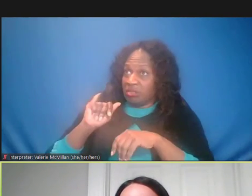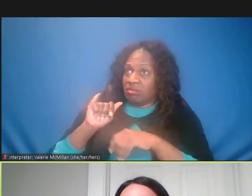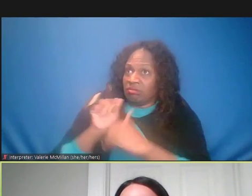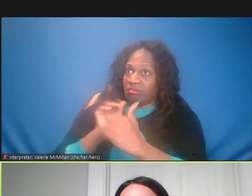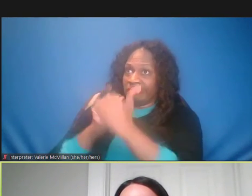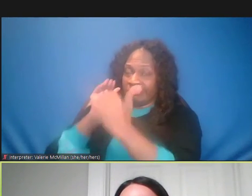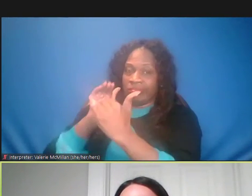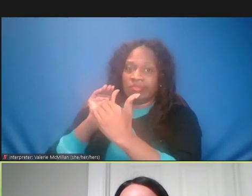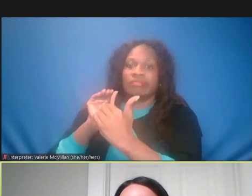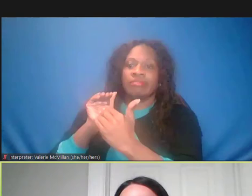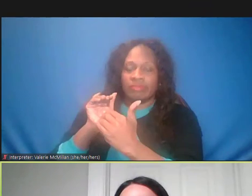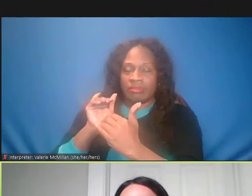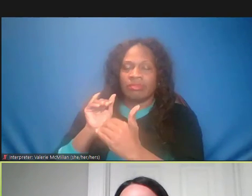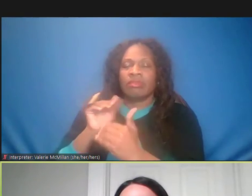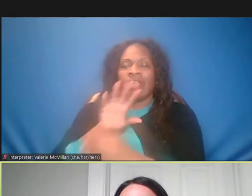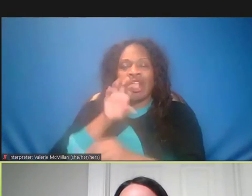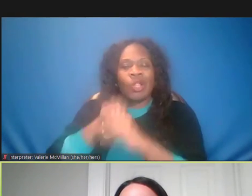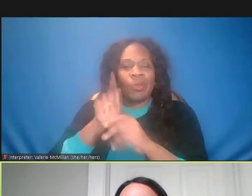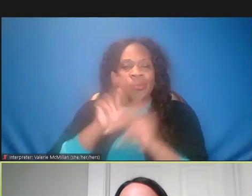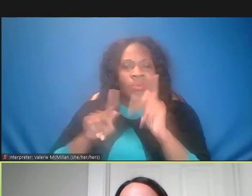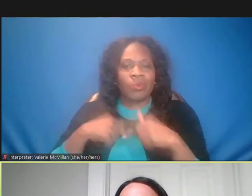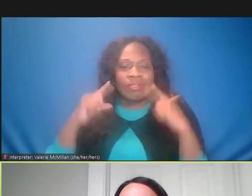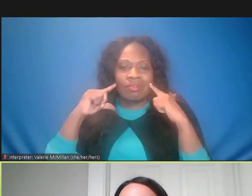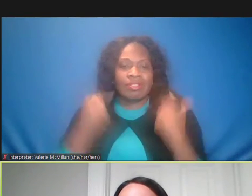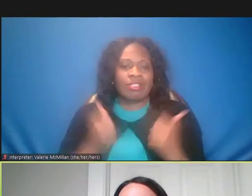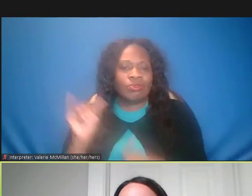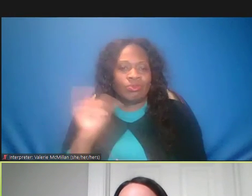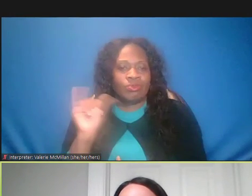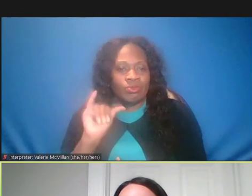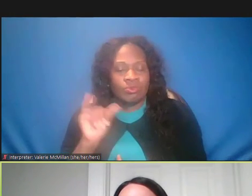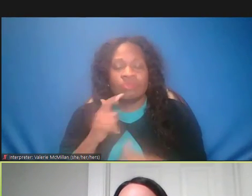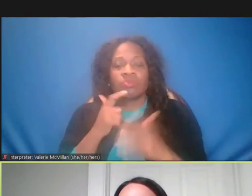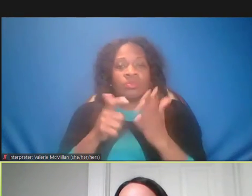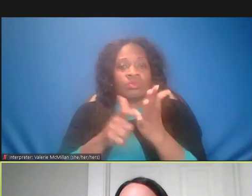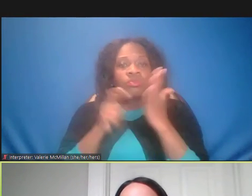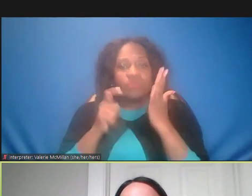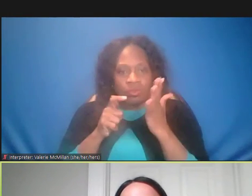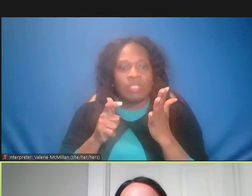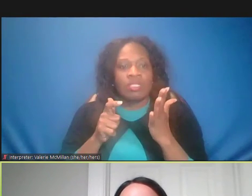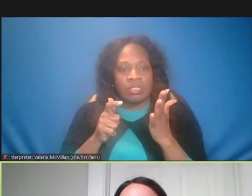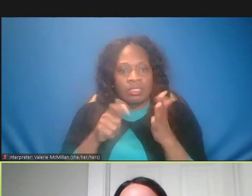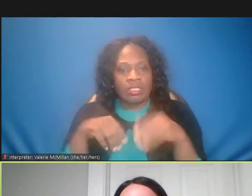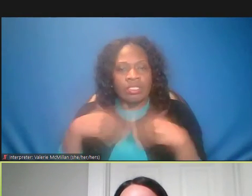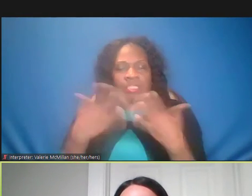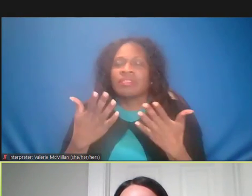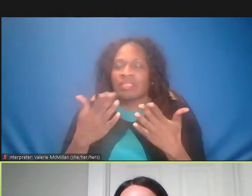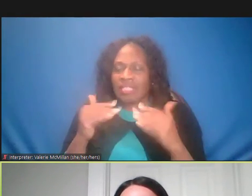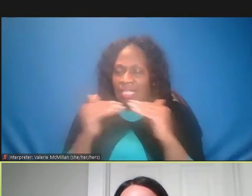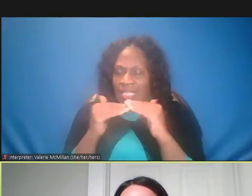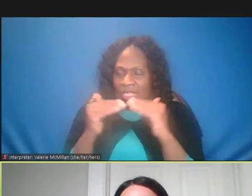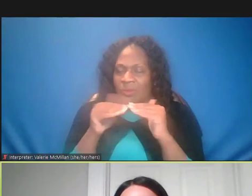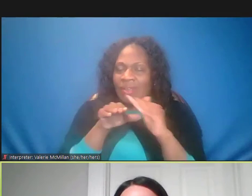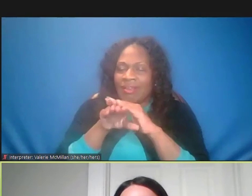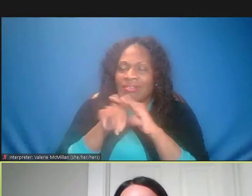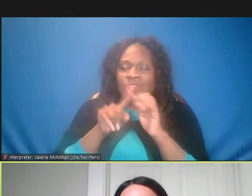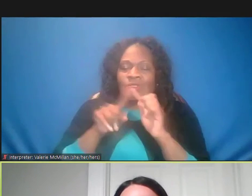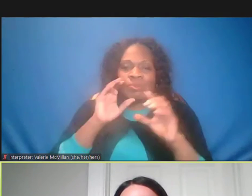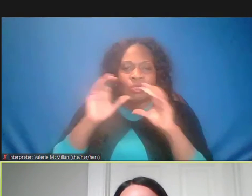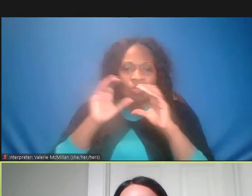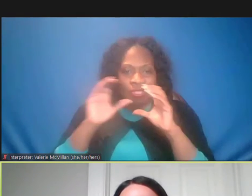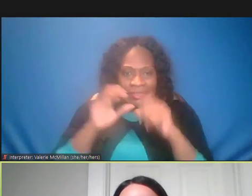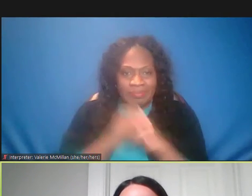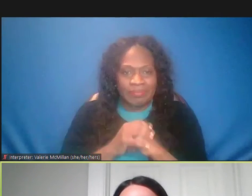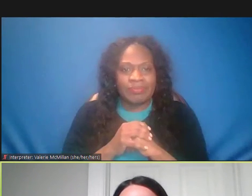includes individuals with hearing loss and requires entities to provide equal access to communication.